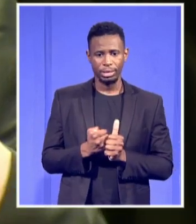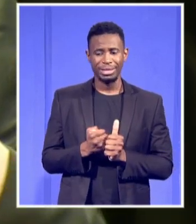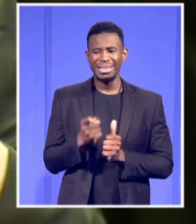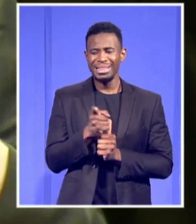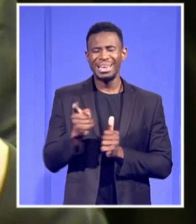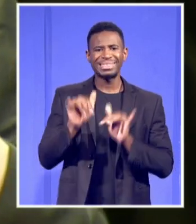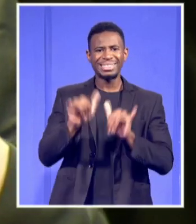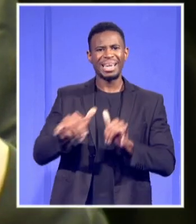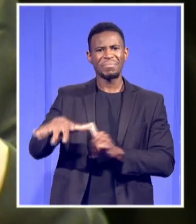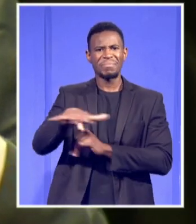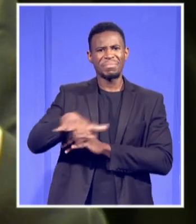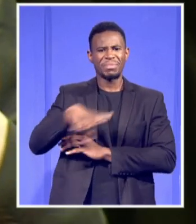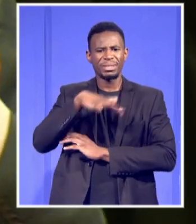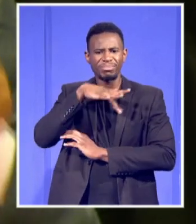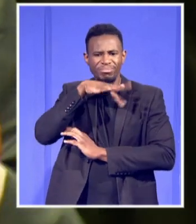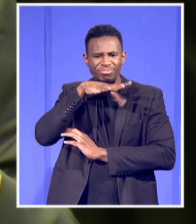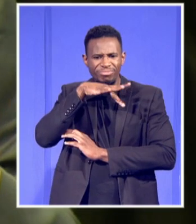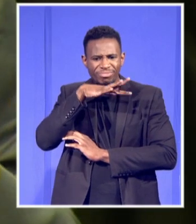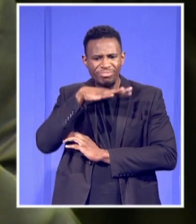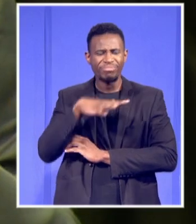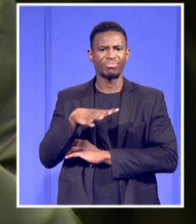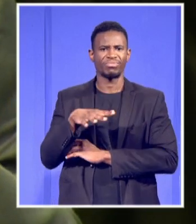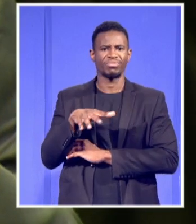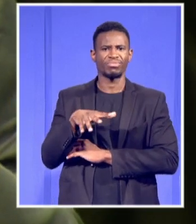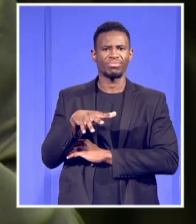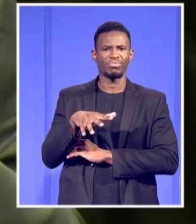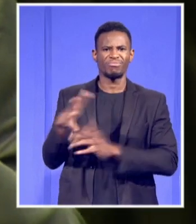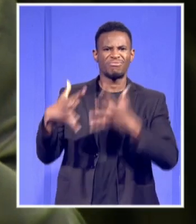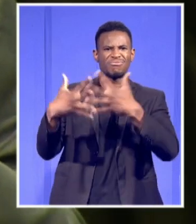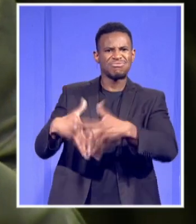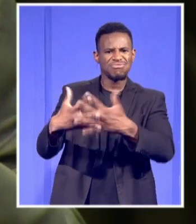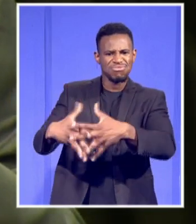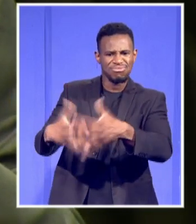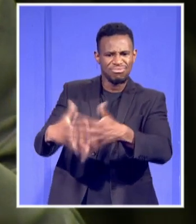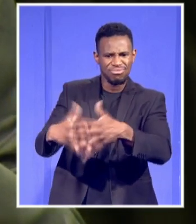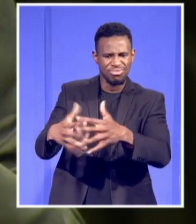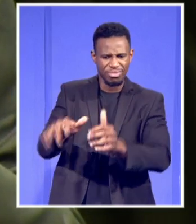slums and in the